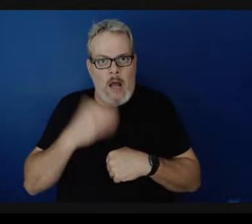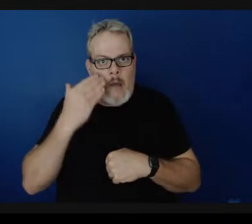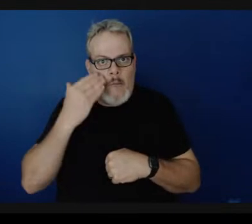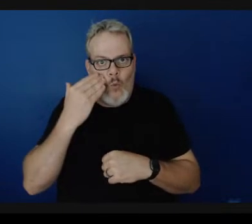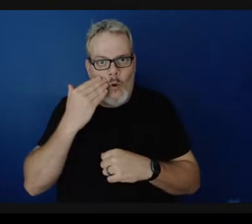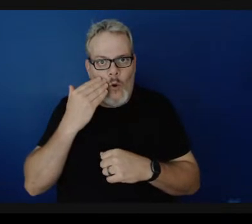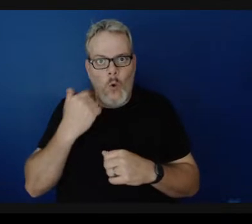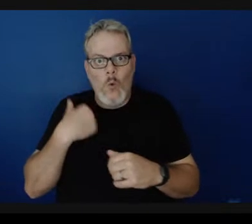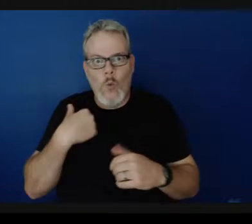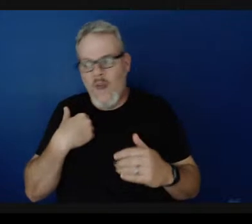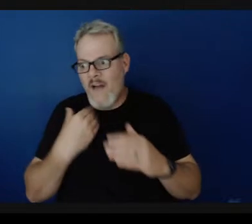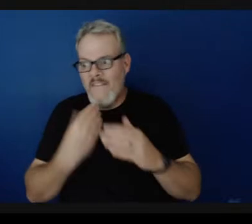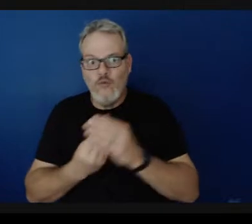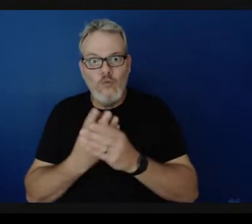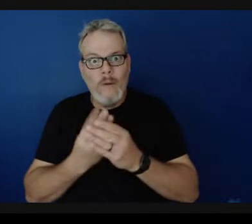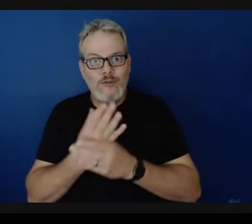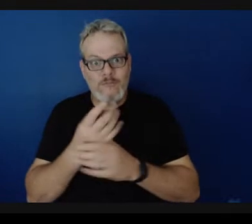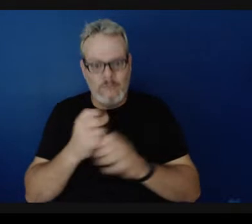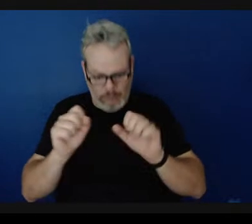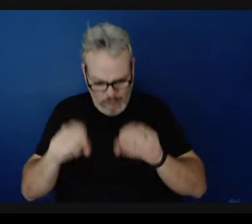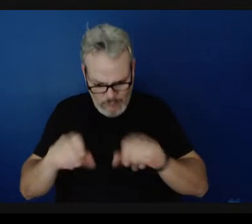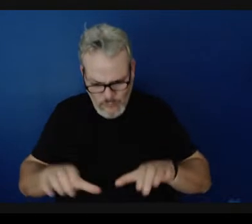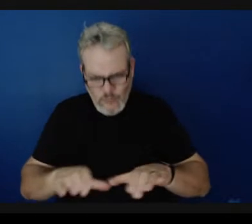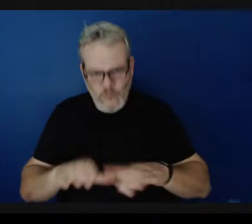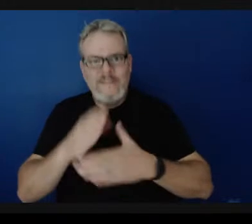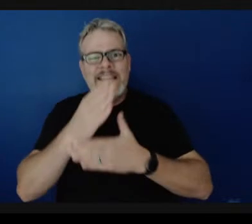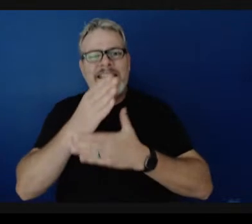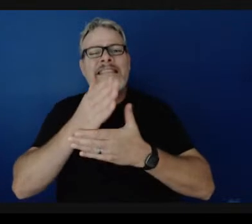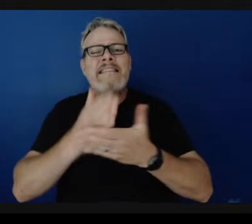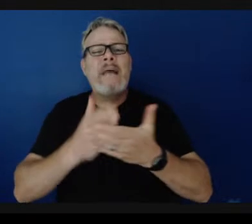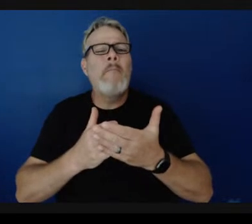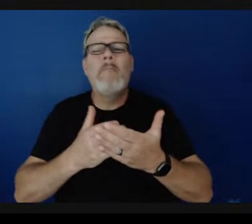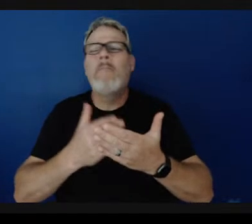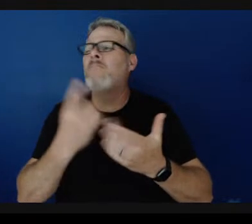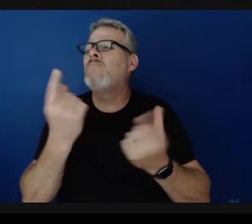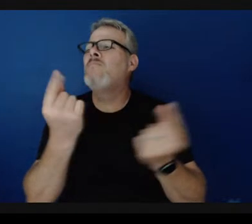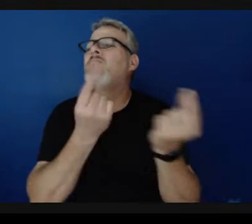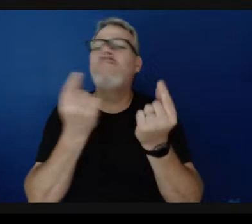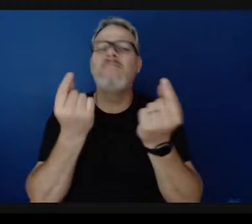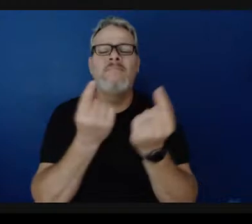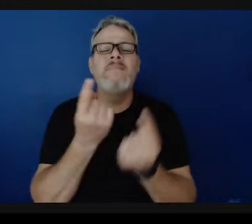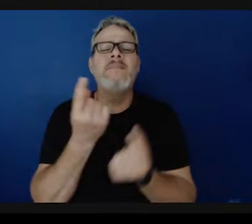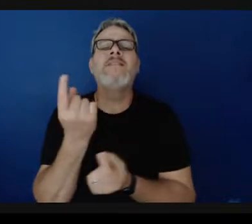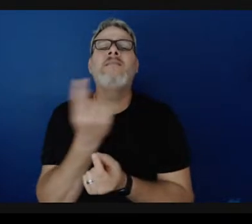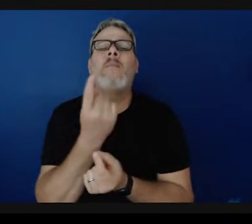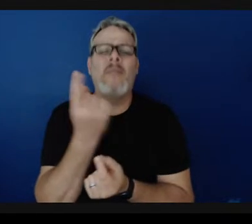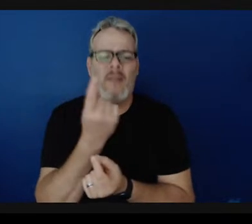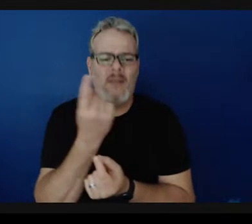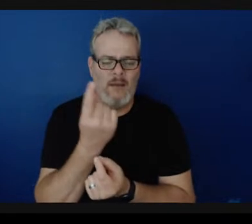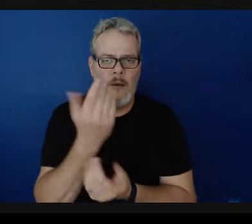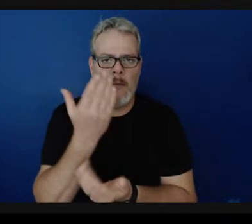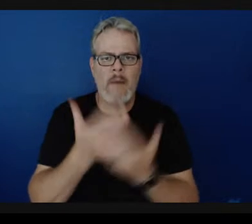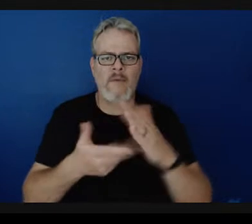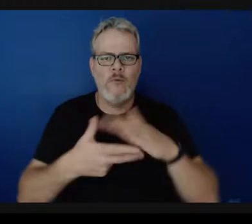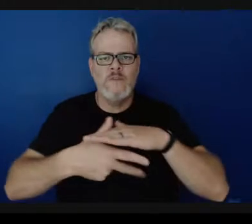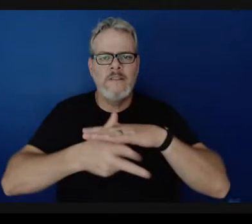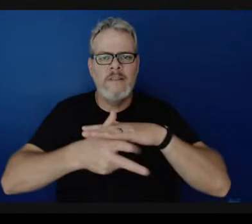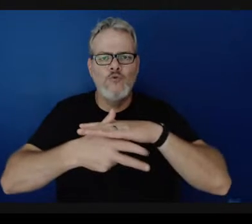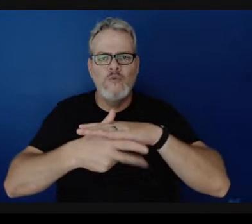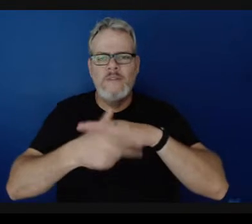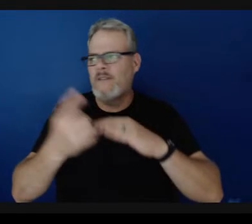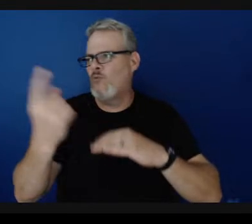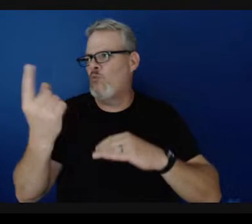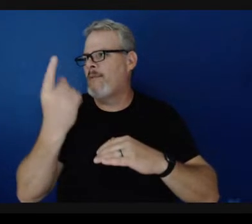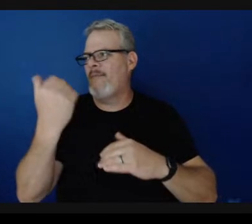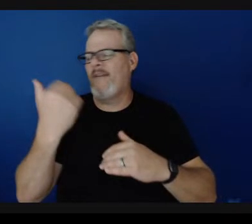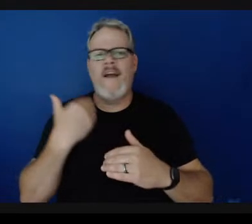eruption and are able to do something, that's submarine or whatever it may be, just to